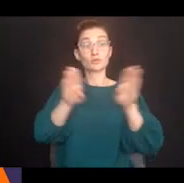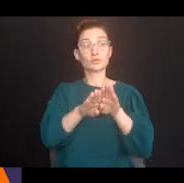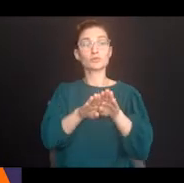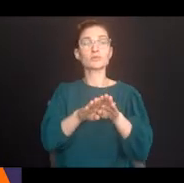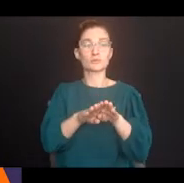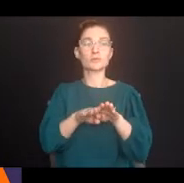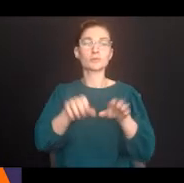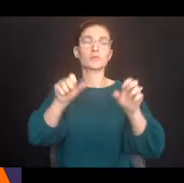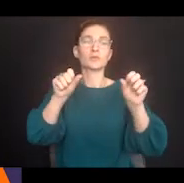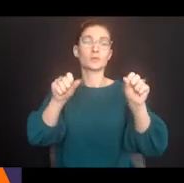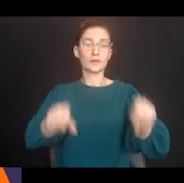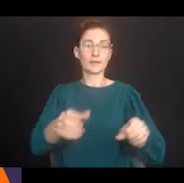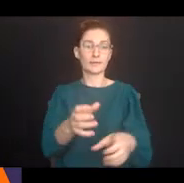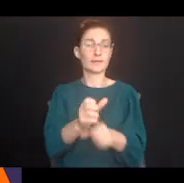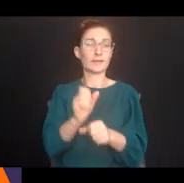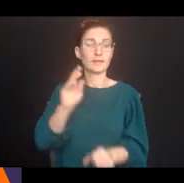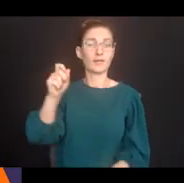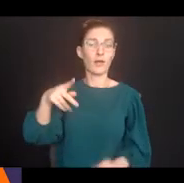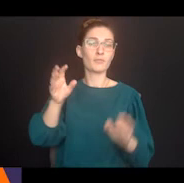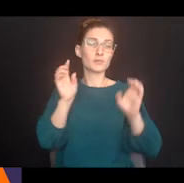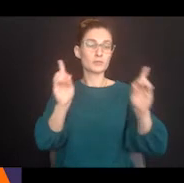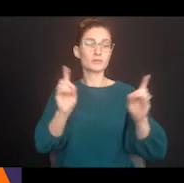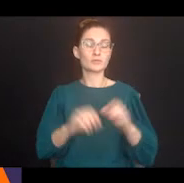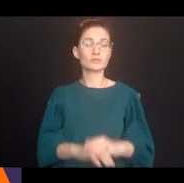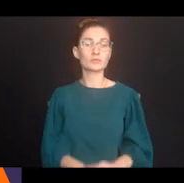may entitle a student to compensatory education.